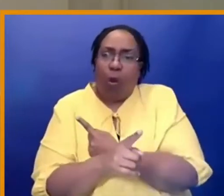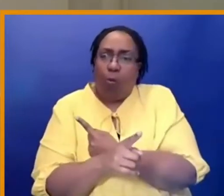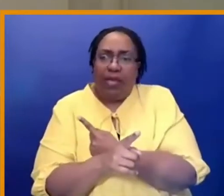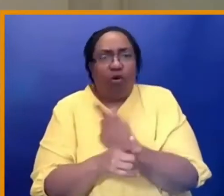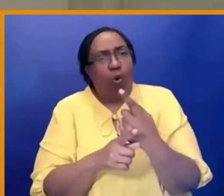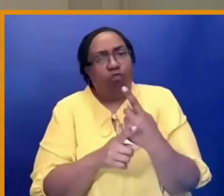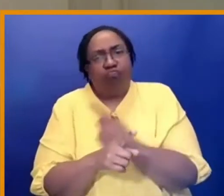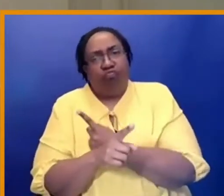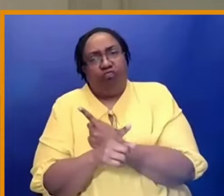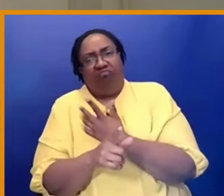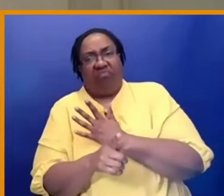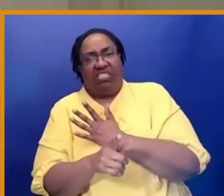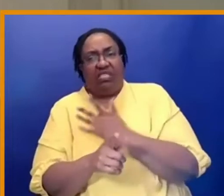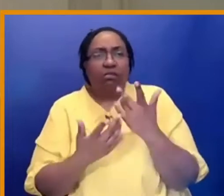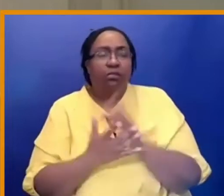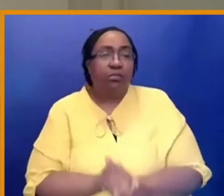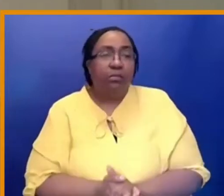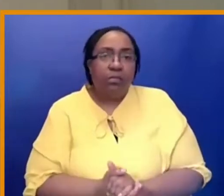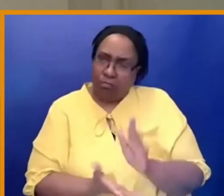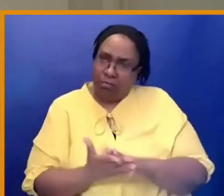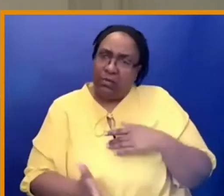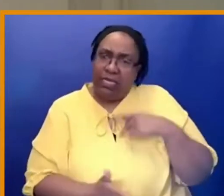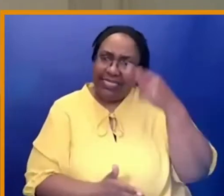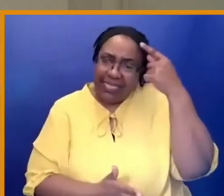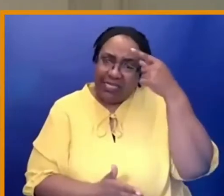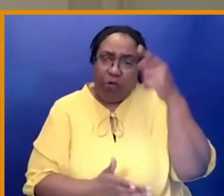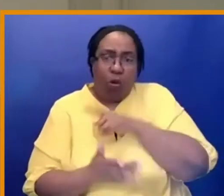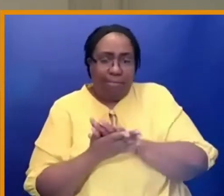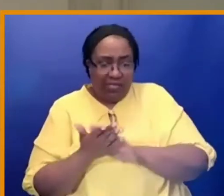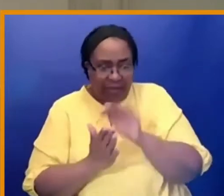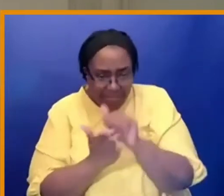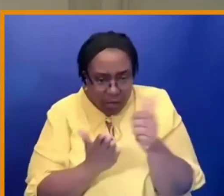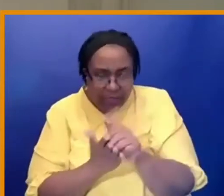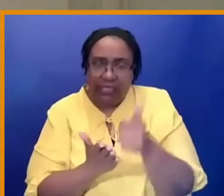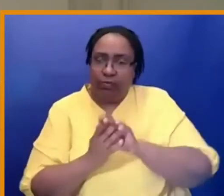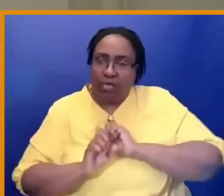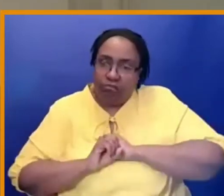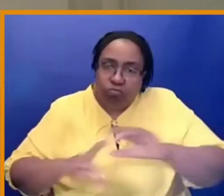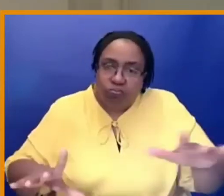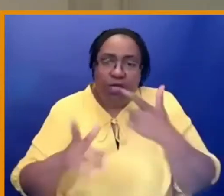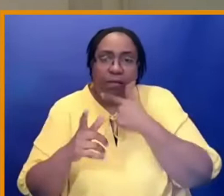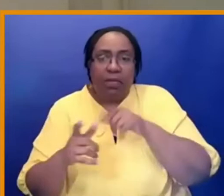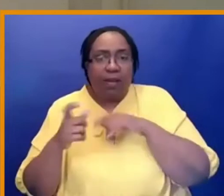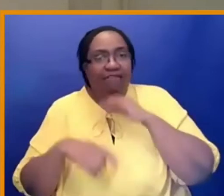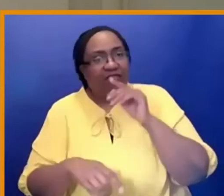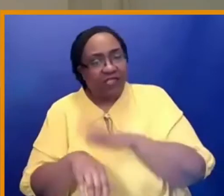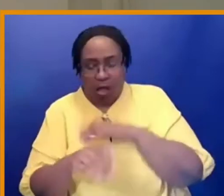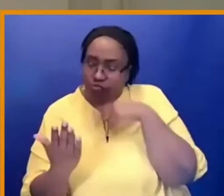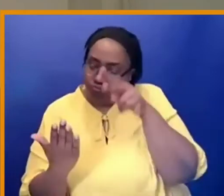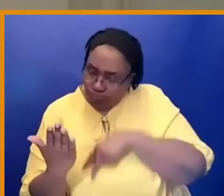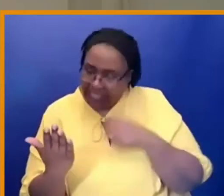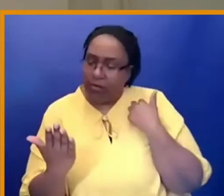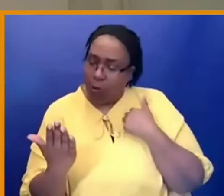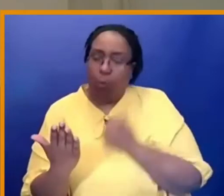it means we can publish the questions in advance in Conference Extra, so that people can see the issues that will be raised during that session. On top of